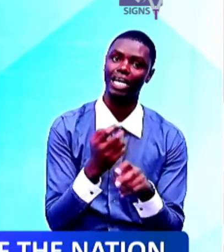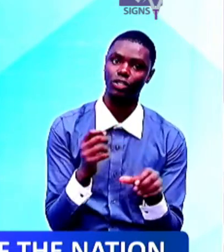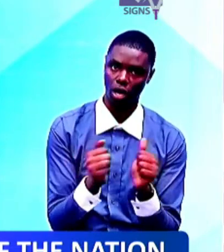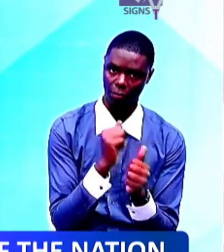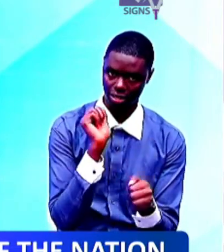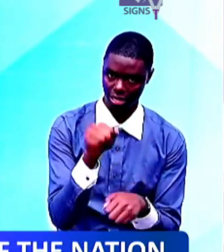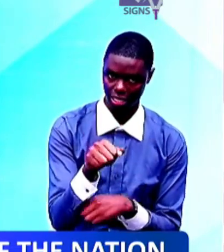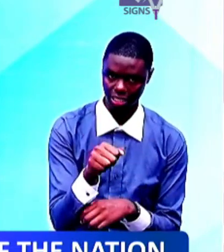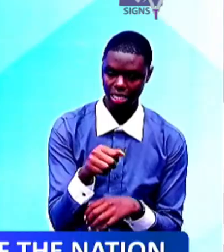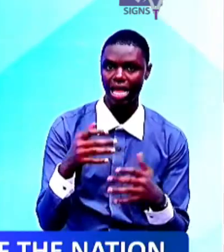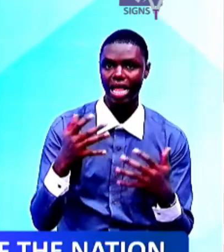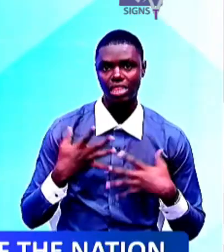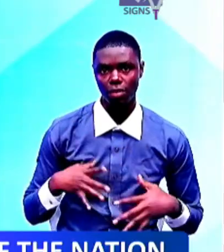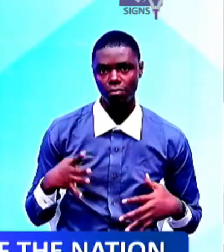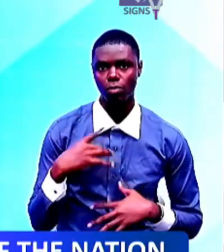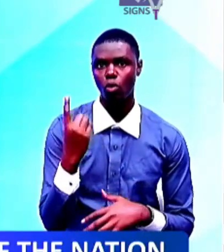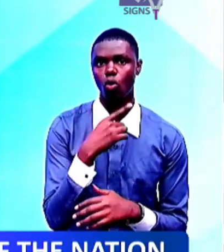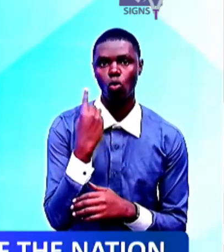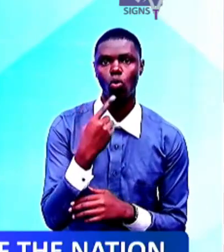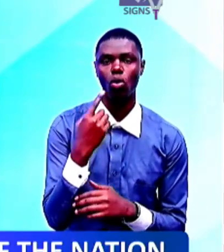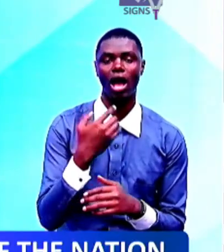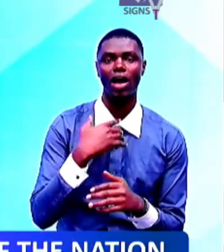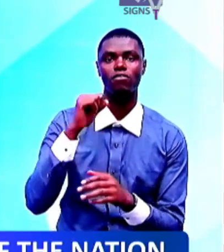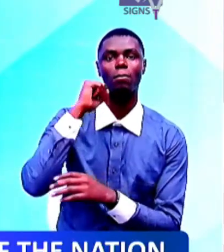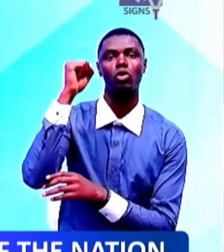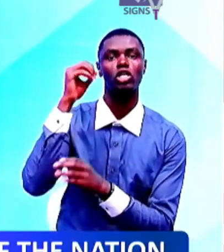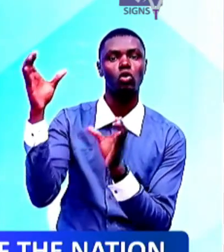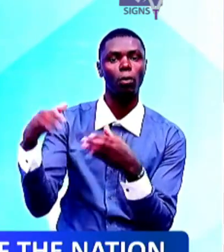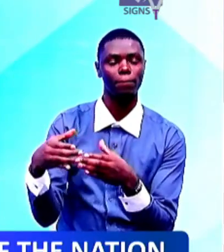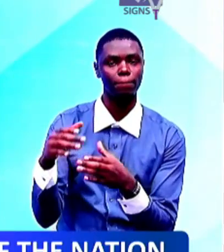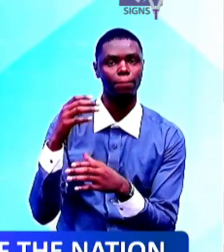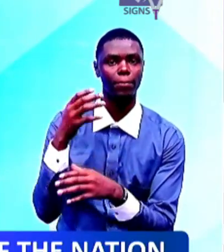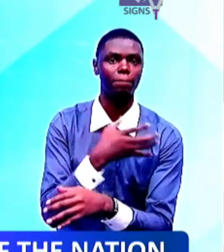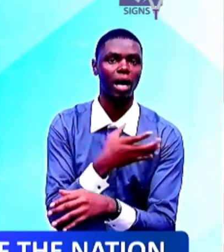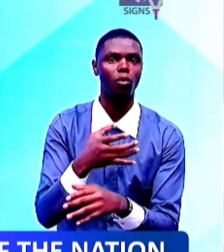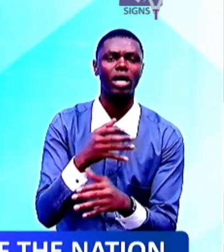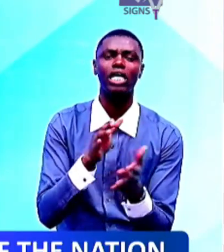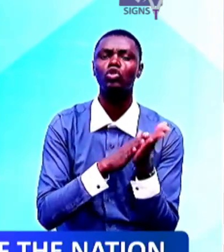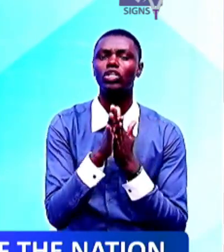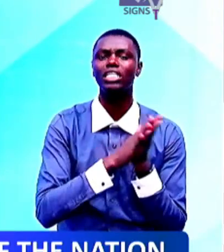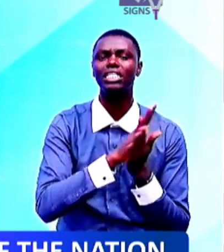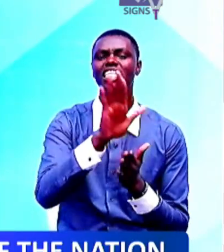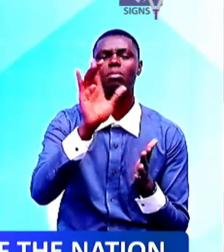Yes. The people who hold the political Those power who have like won, this, I believe they have. what interest do they have?